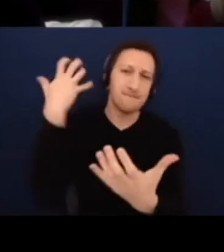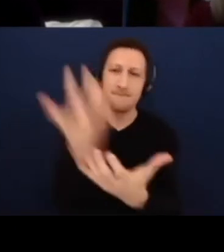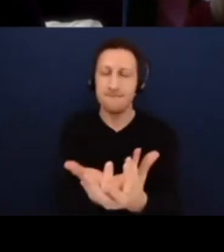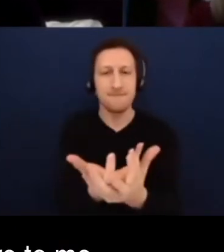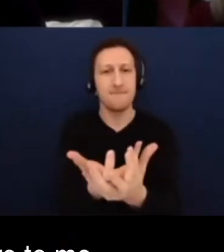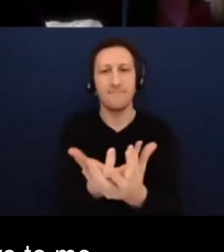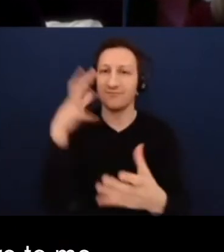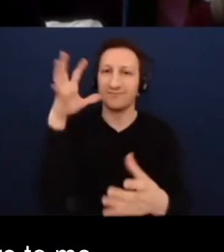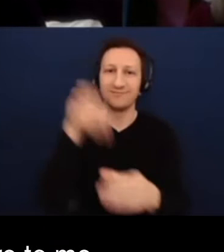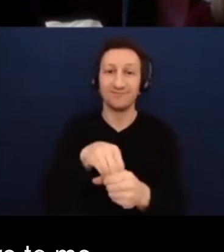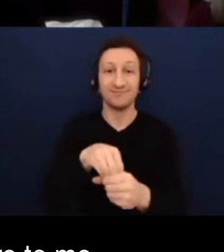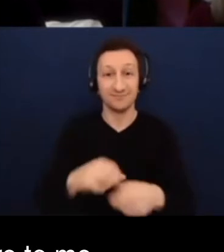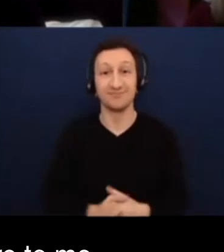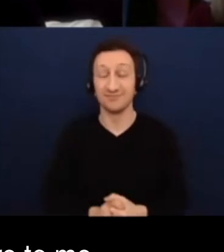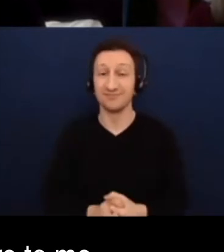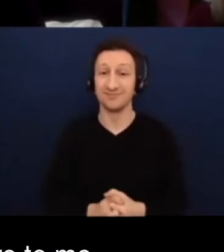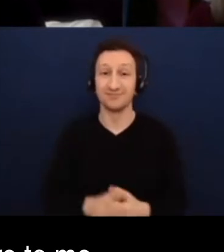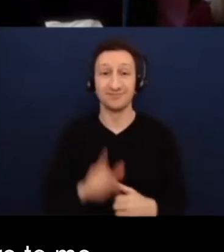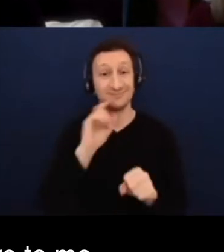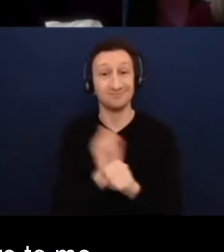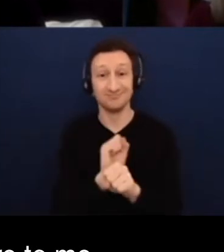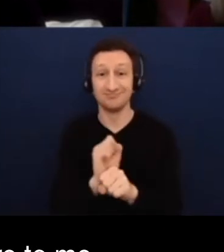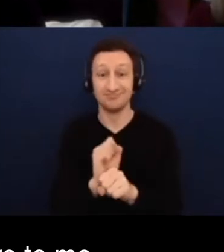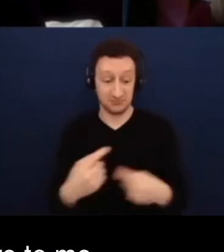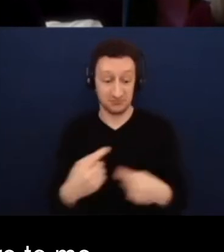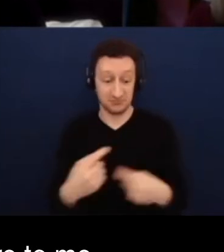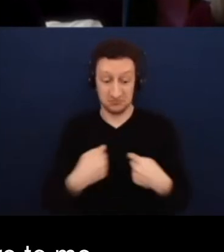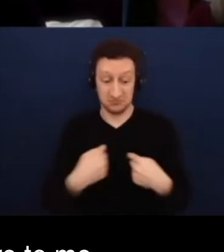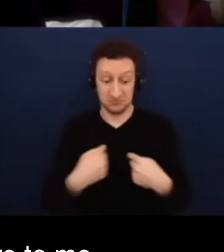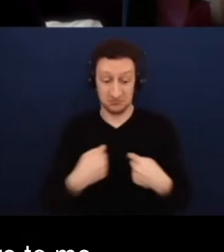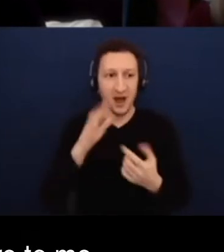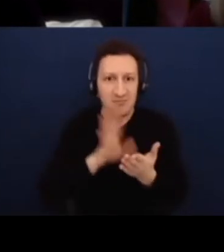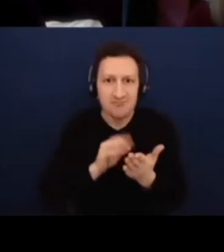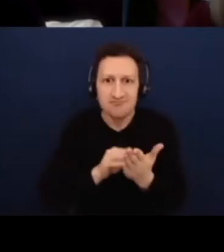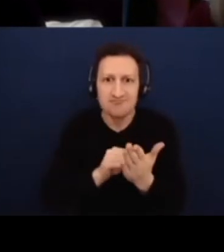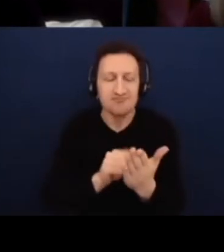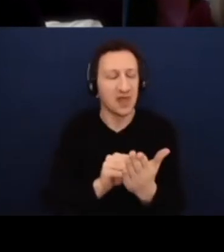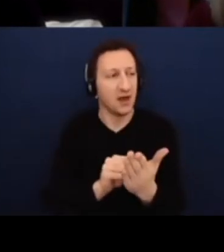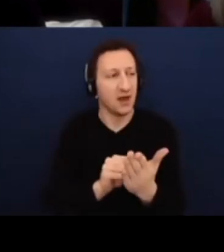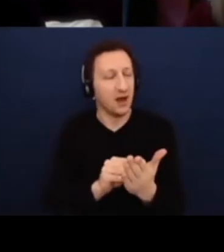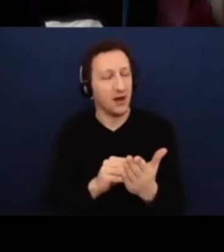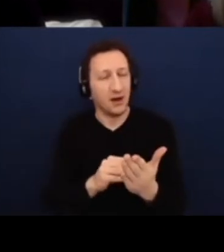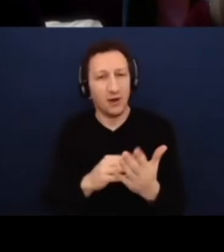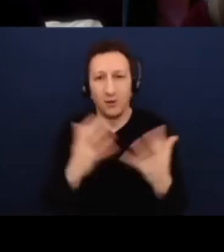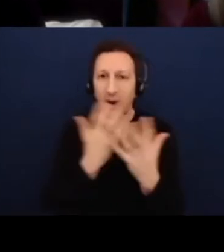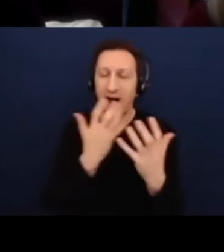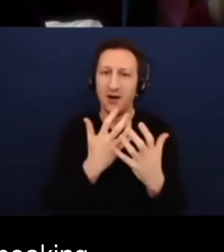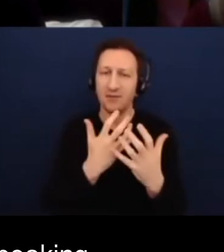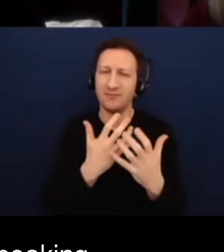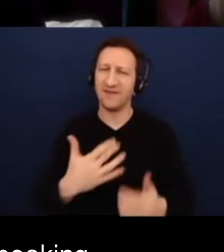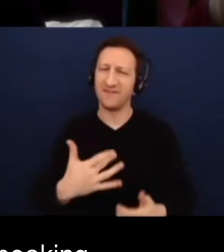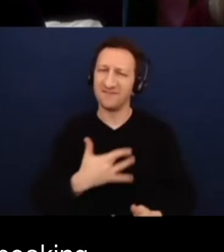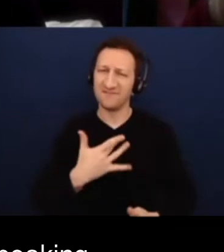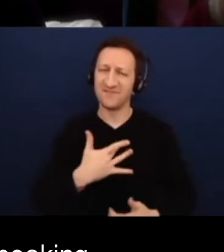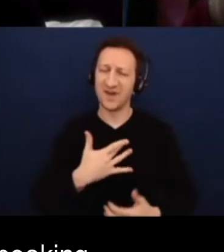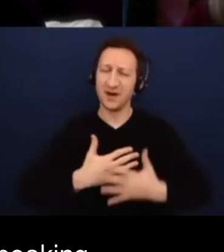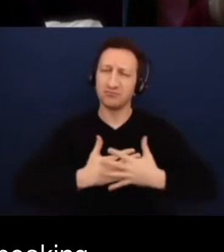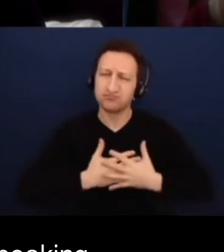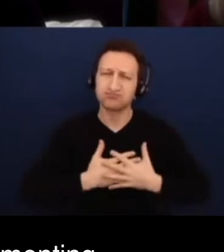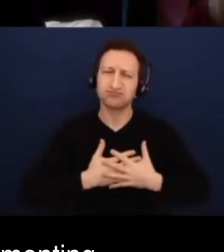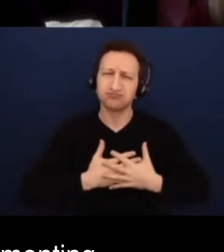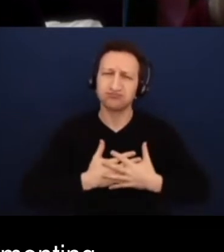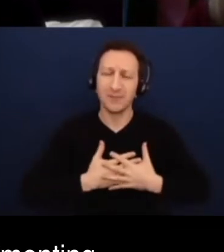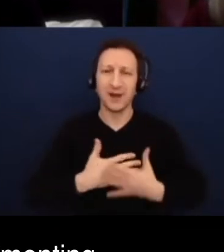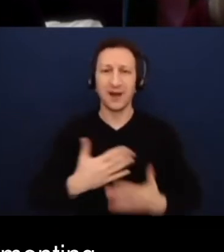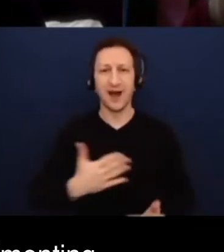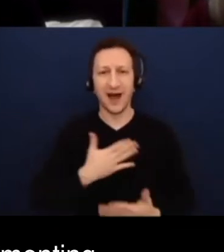myself included, it's meant more to me than anything I've done in my career up to this point. So through speaking with all these people,